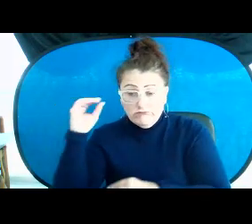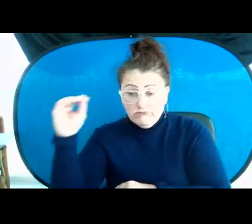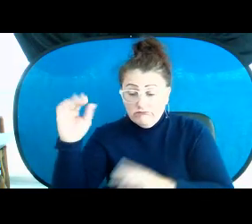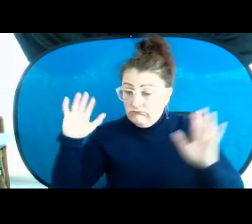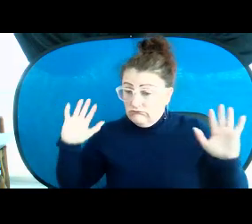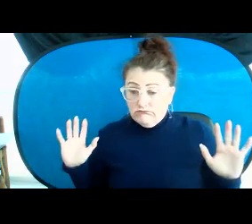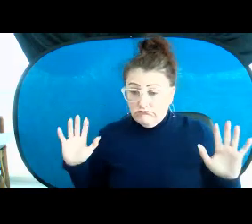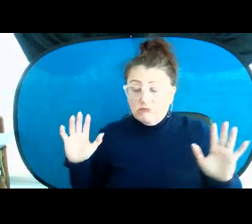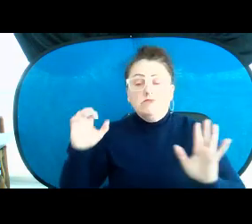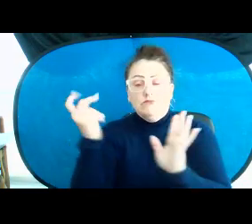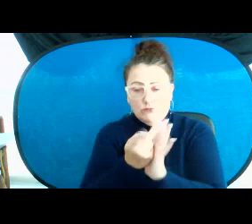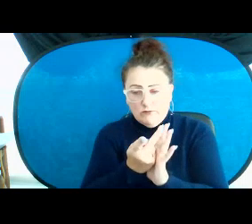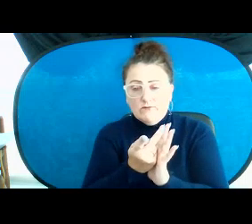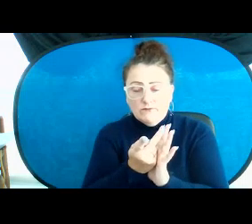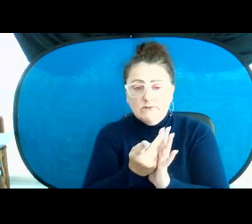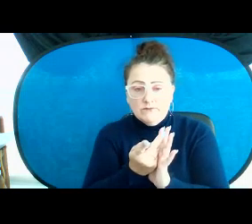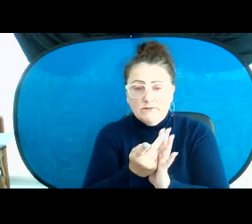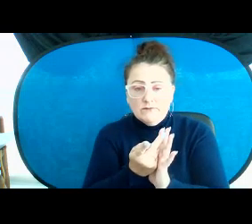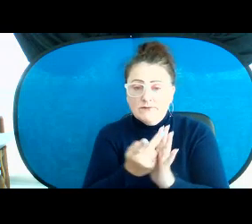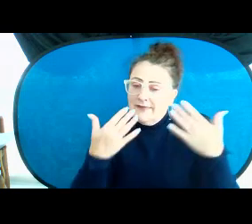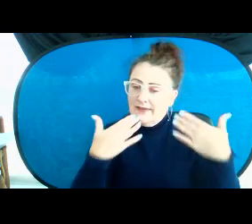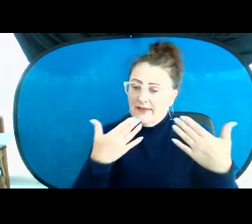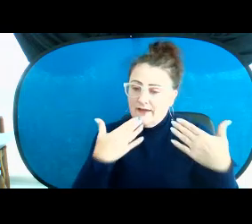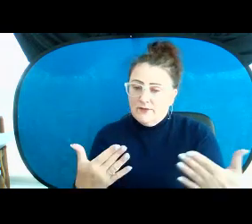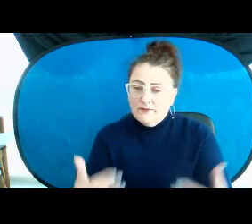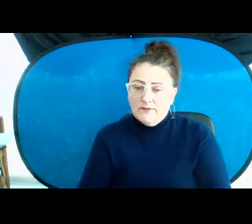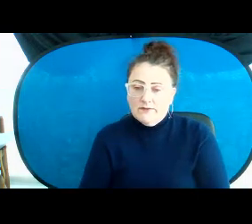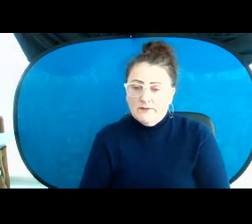Motion passes. Thank you, Commissioner.